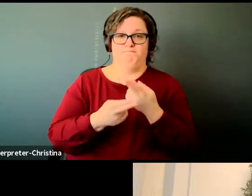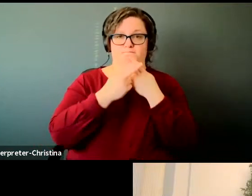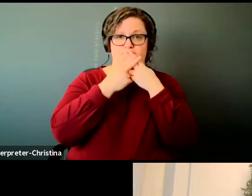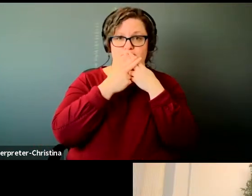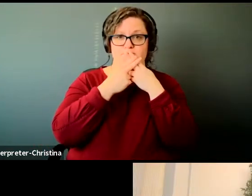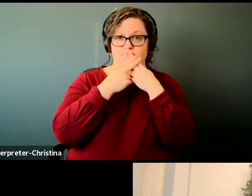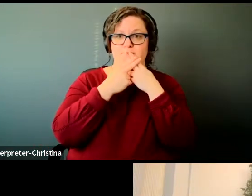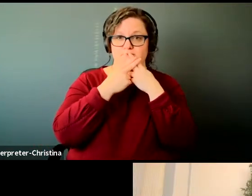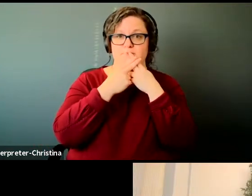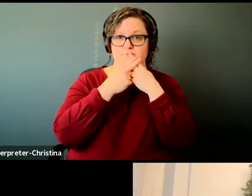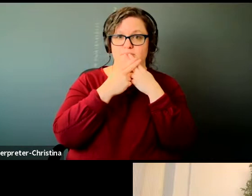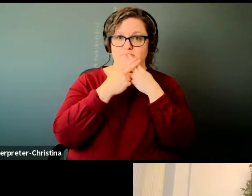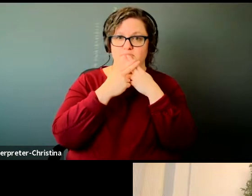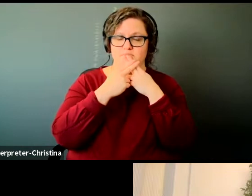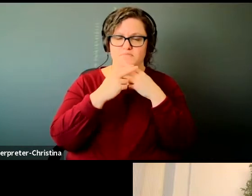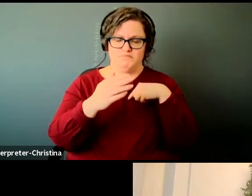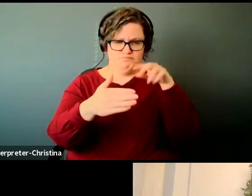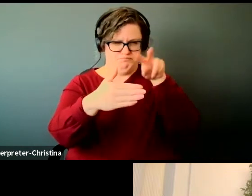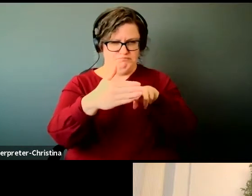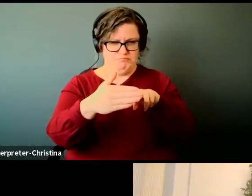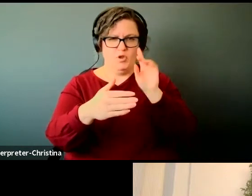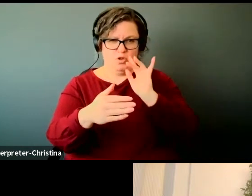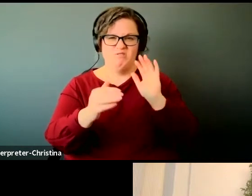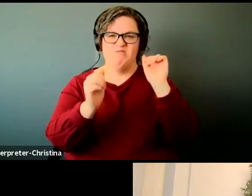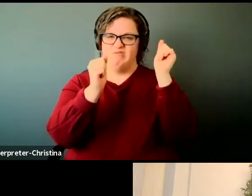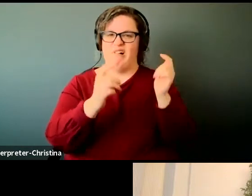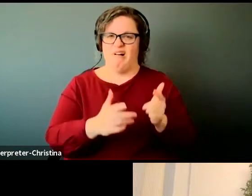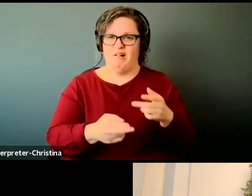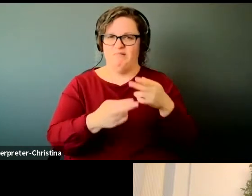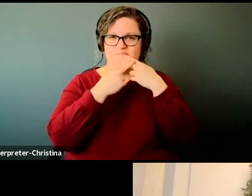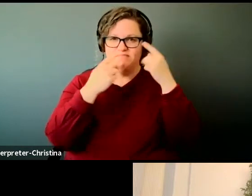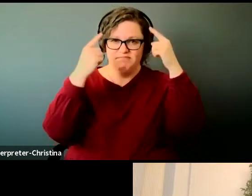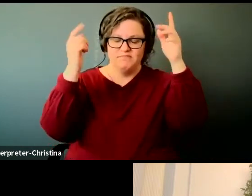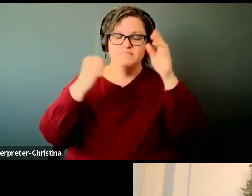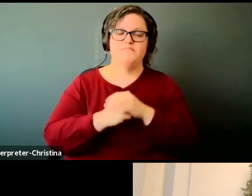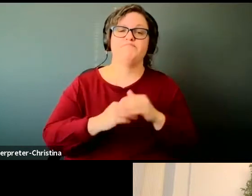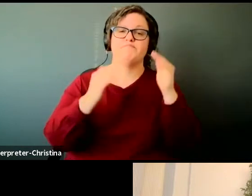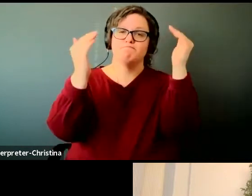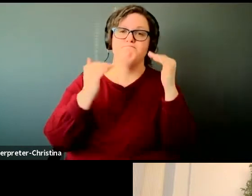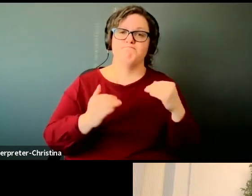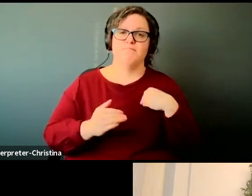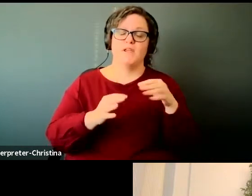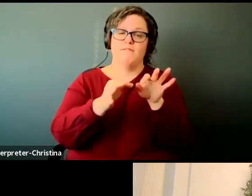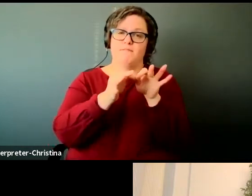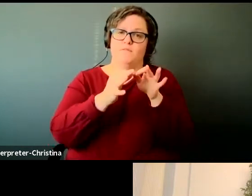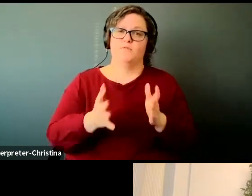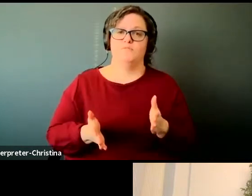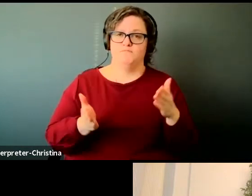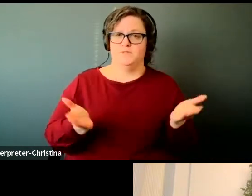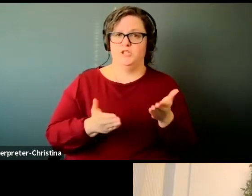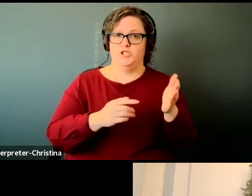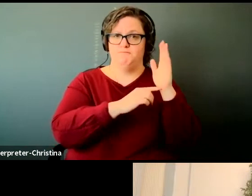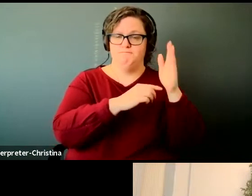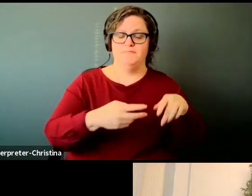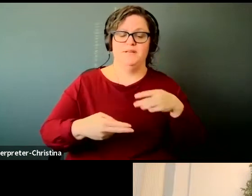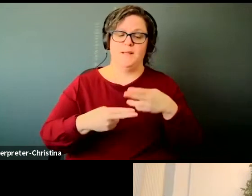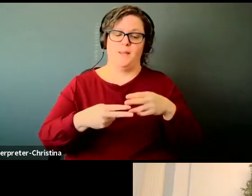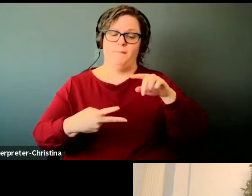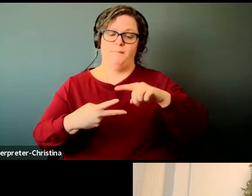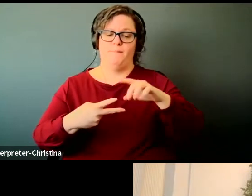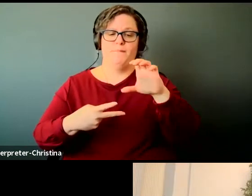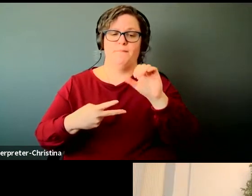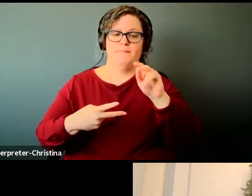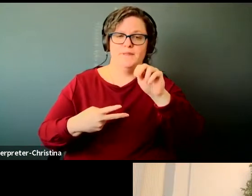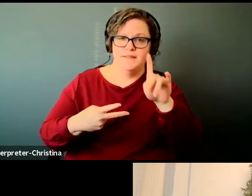it seems you are all muted. We have ASL interpreters available for this talk. Their names are Cindy and